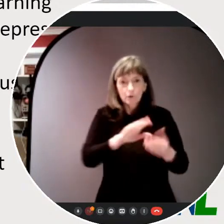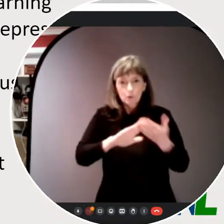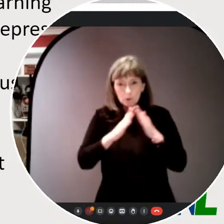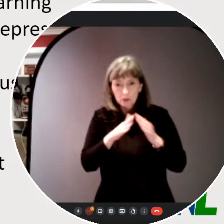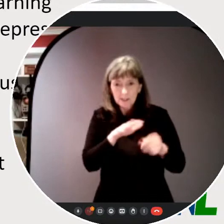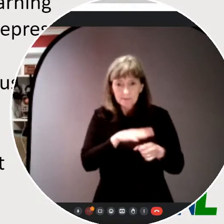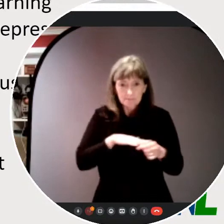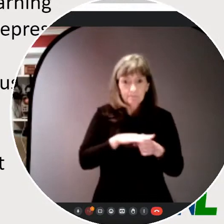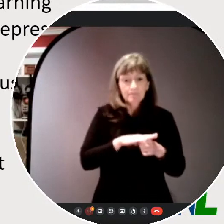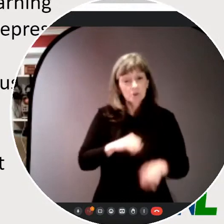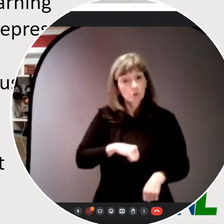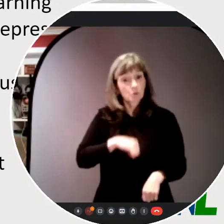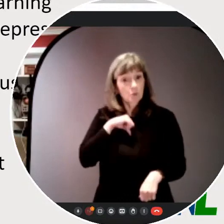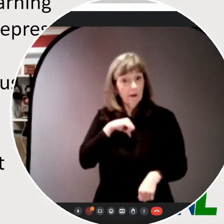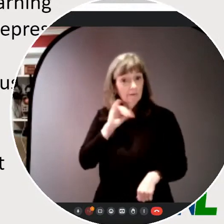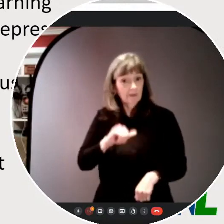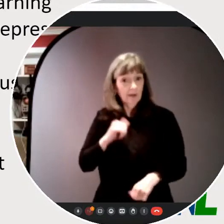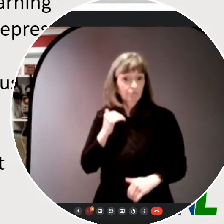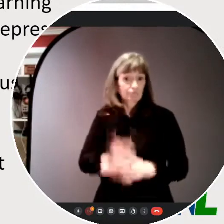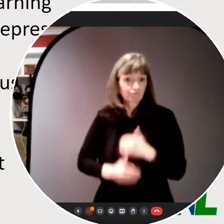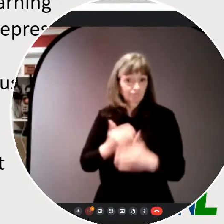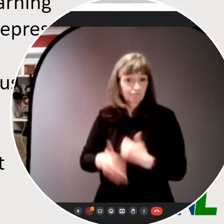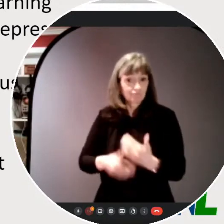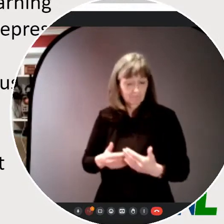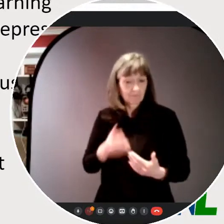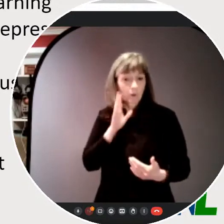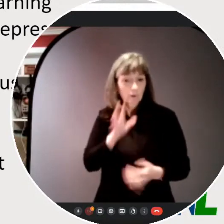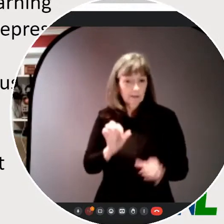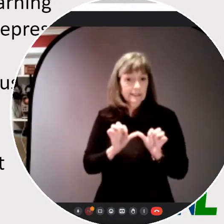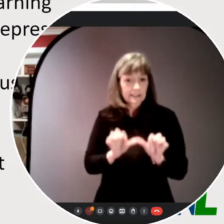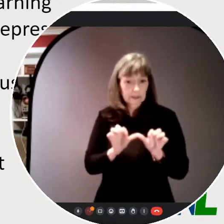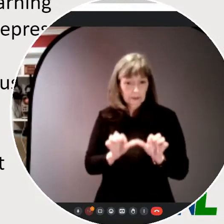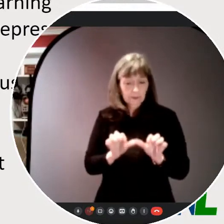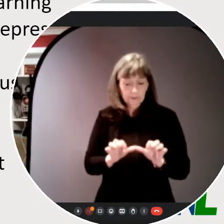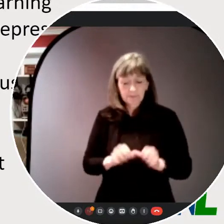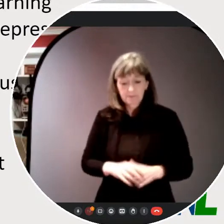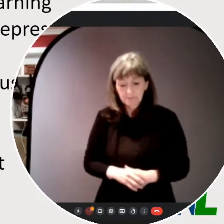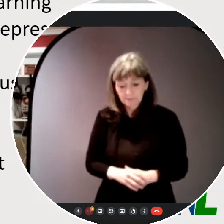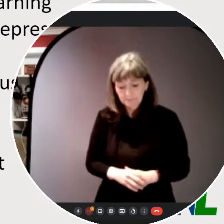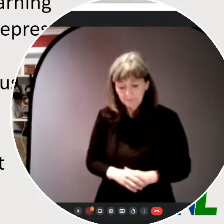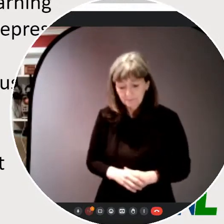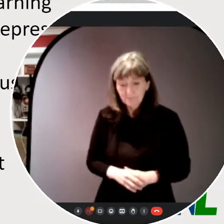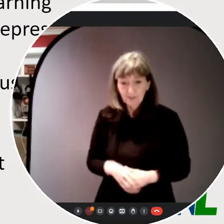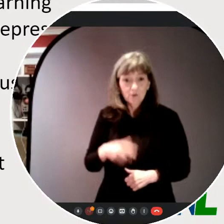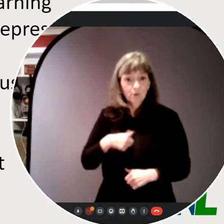that, and we can look forward to continuing this as our